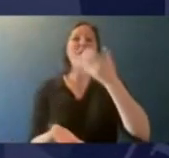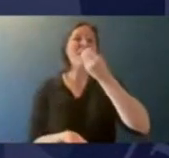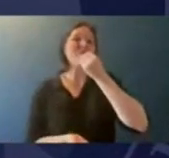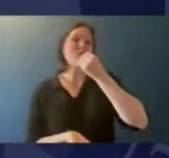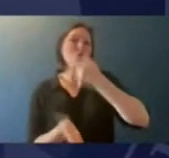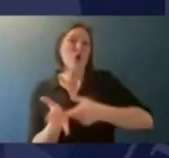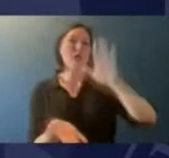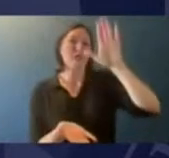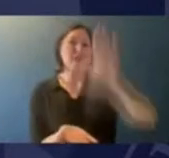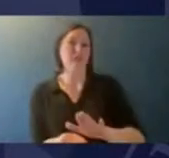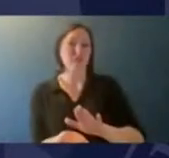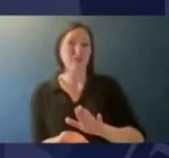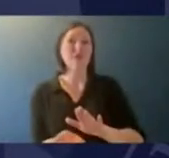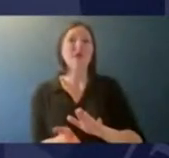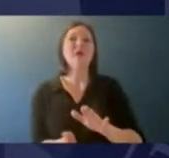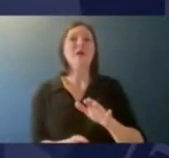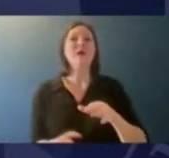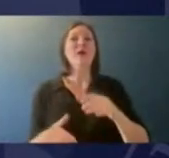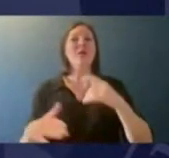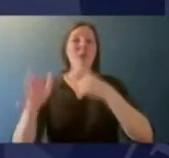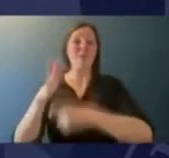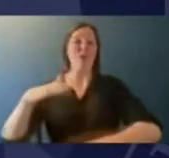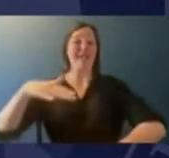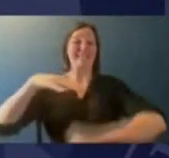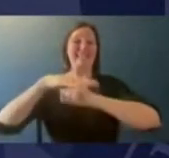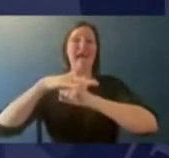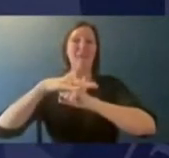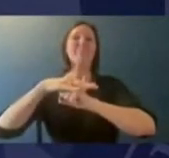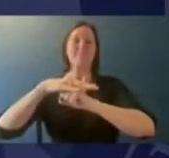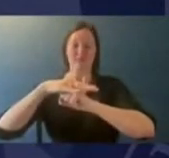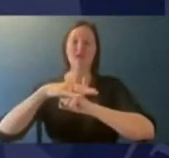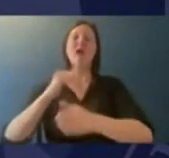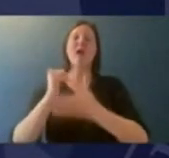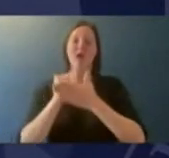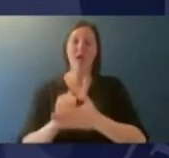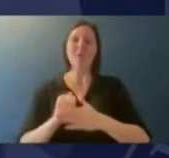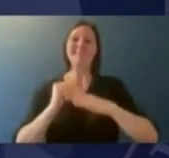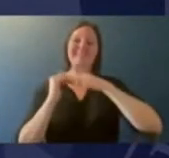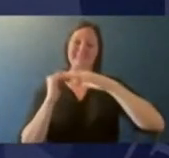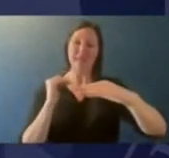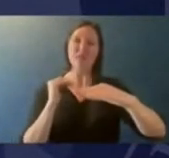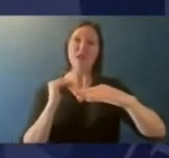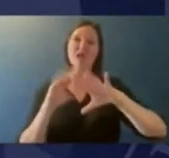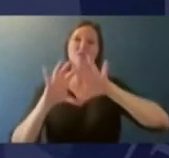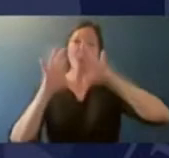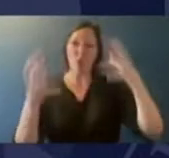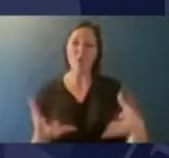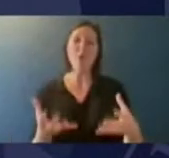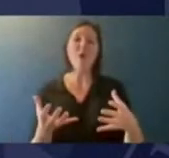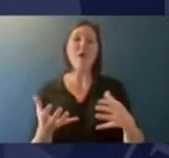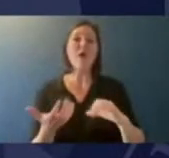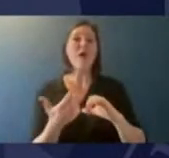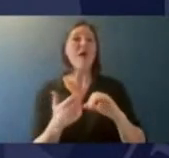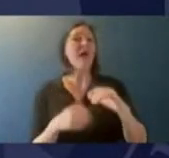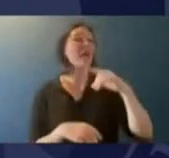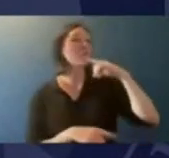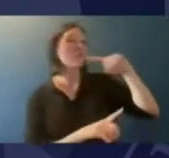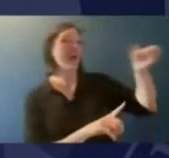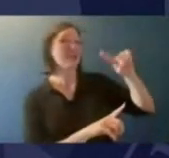is also helping stabilize global energy markets while reducing Russia's primary source of